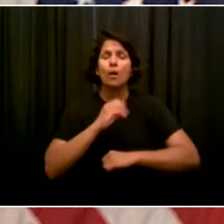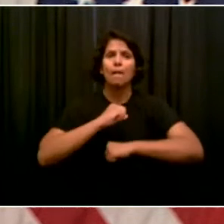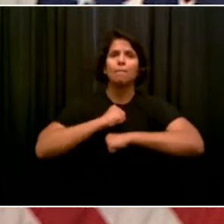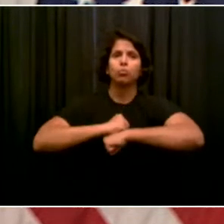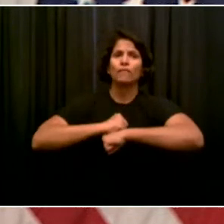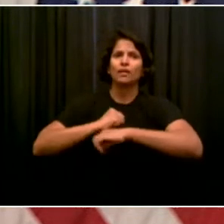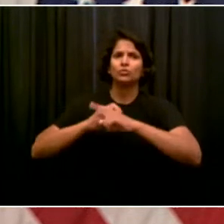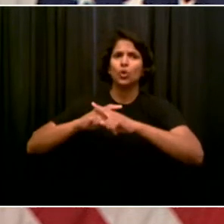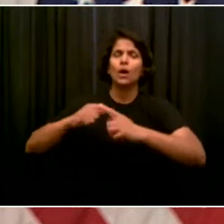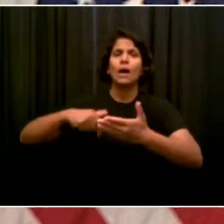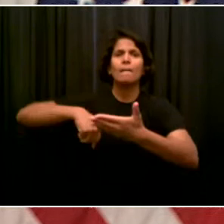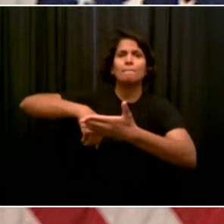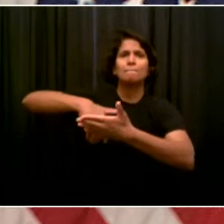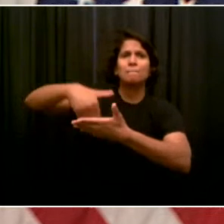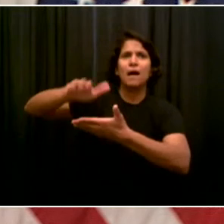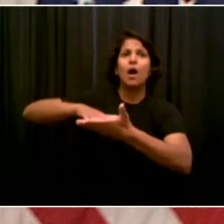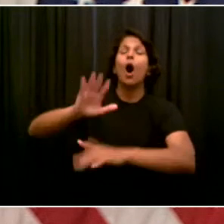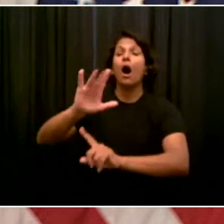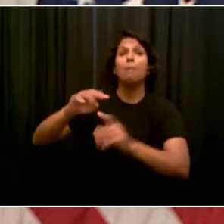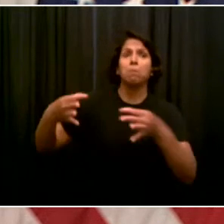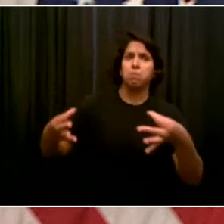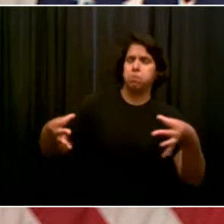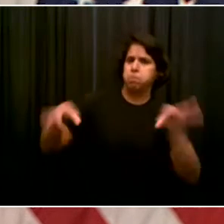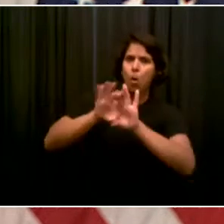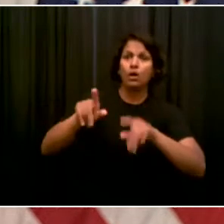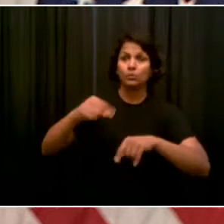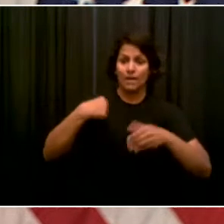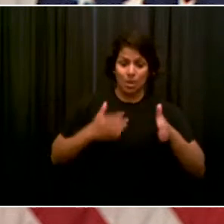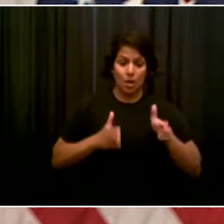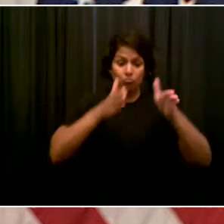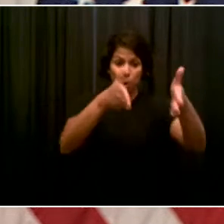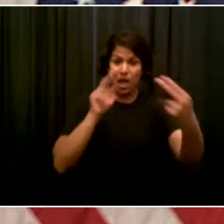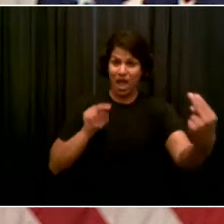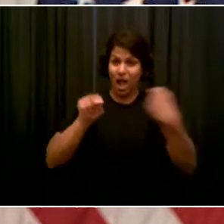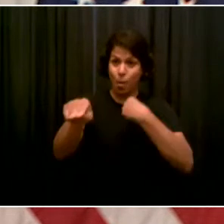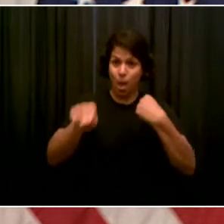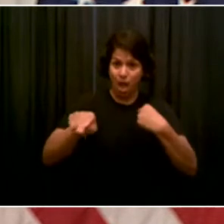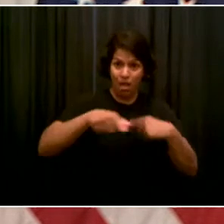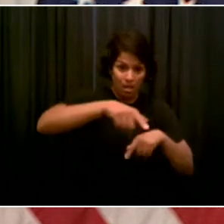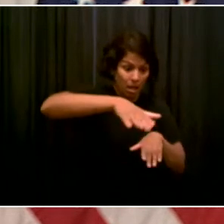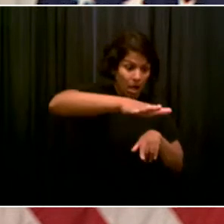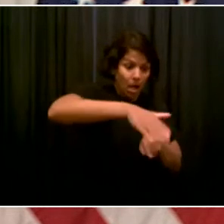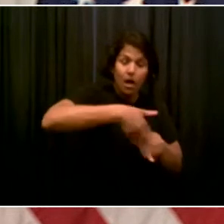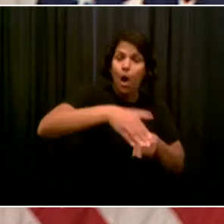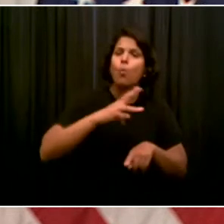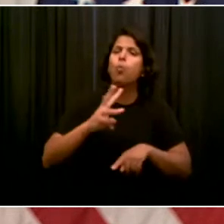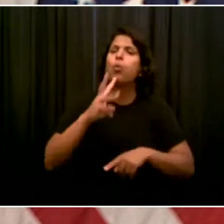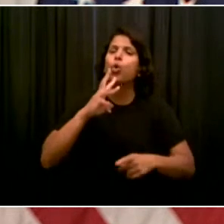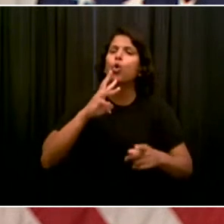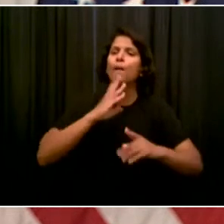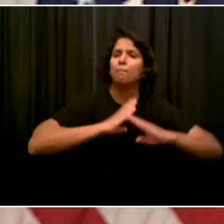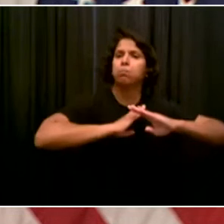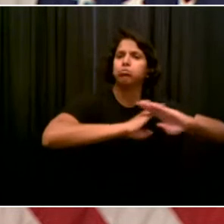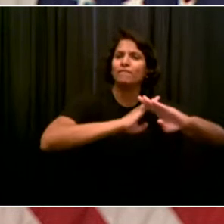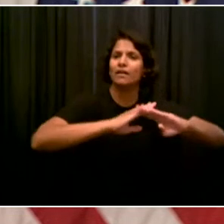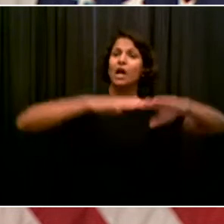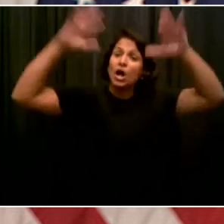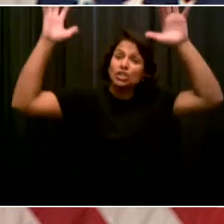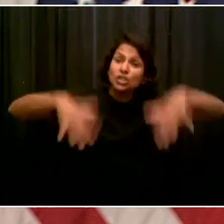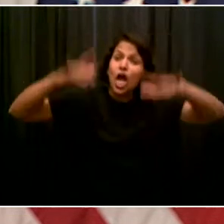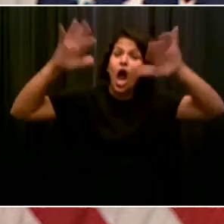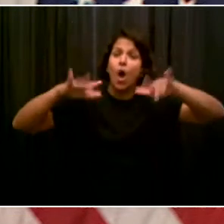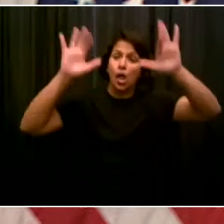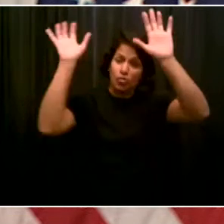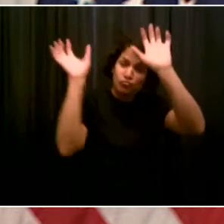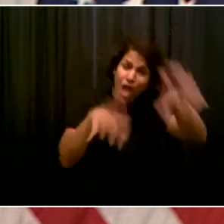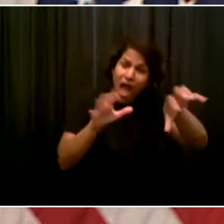of this, we're told by the experts, will give us another 20 years. The other thing we're doing, following up on the recommendation of our expert